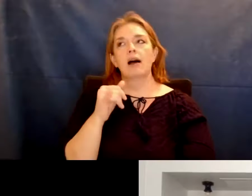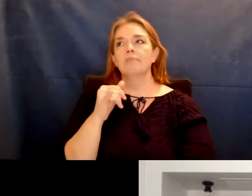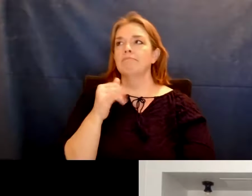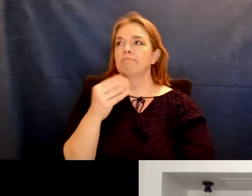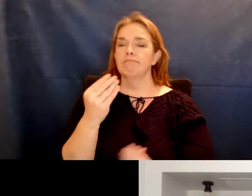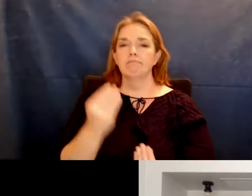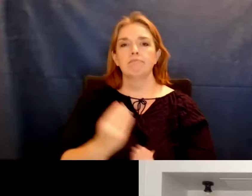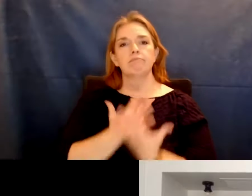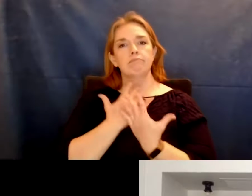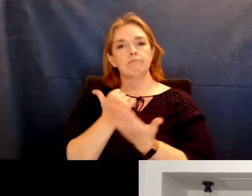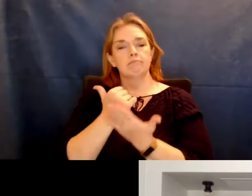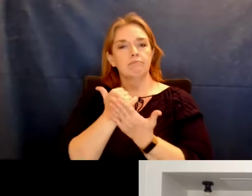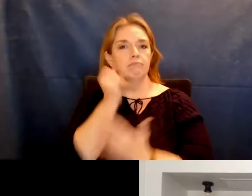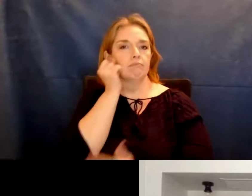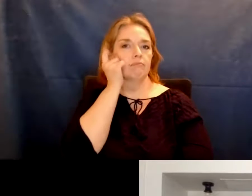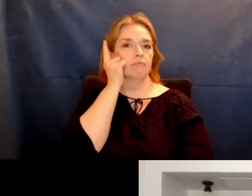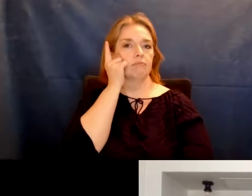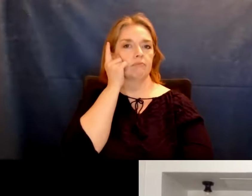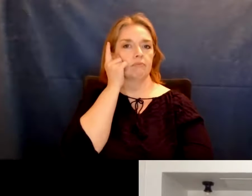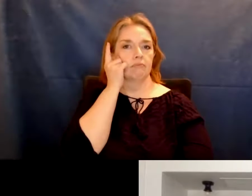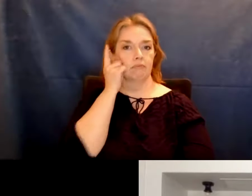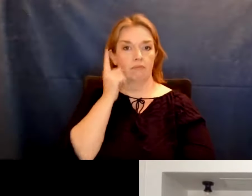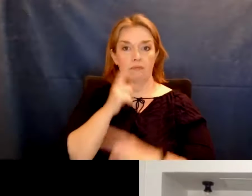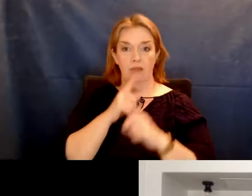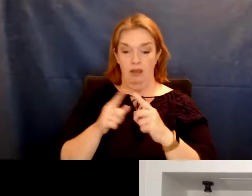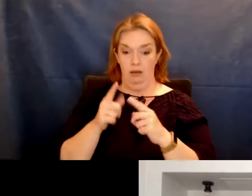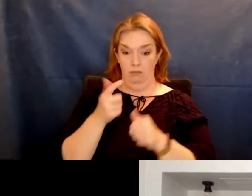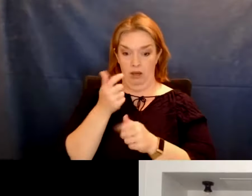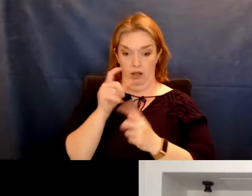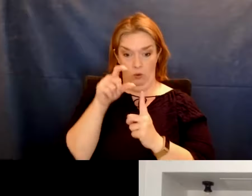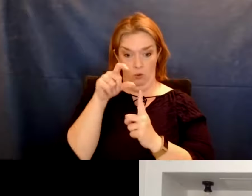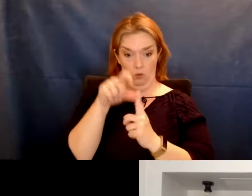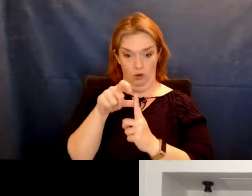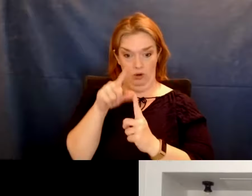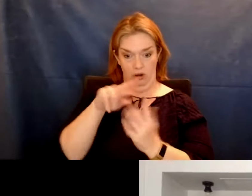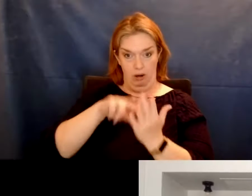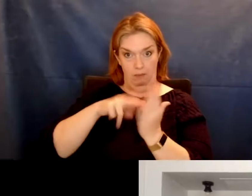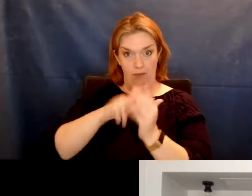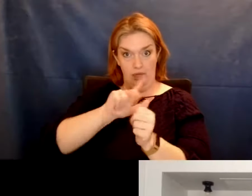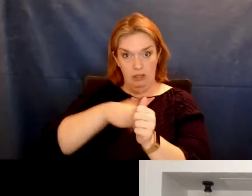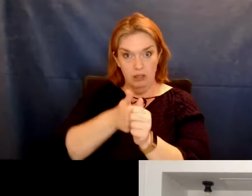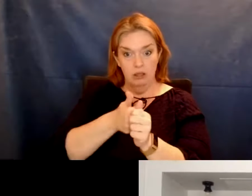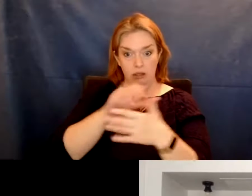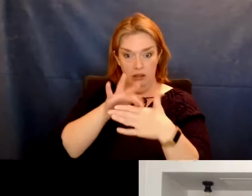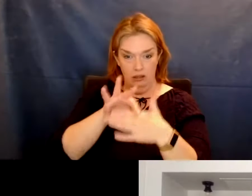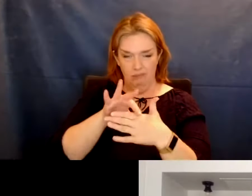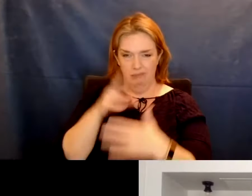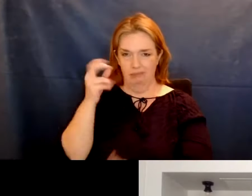But in that, he had little use for the meaning making principles of language. I